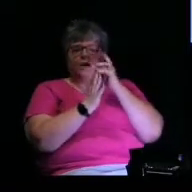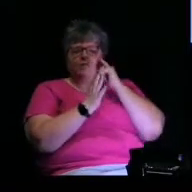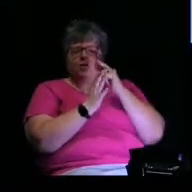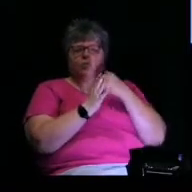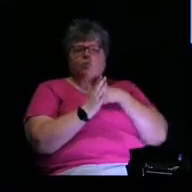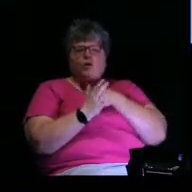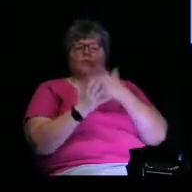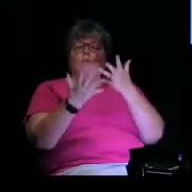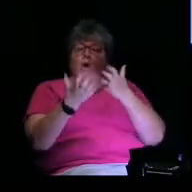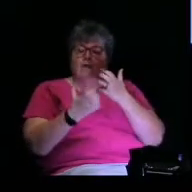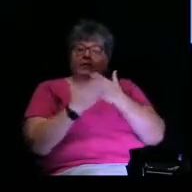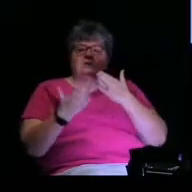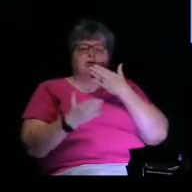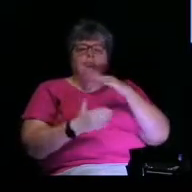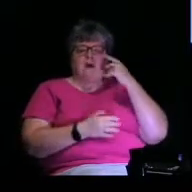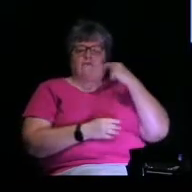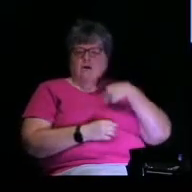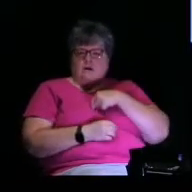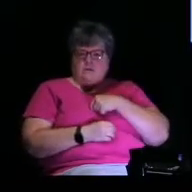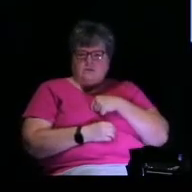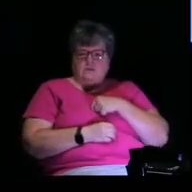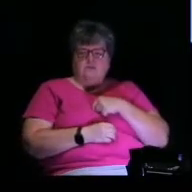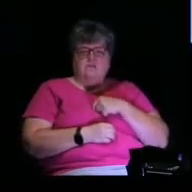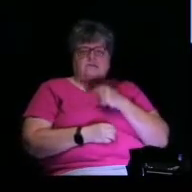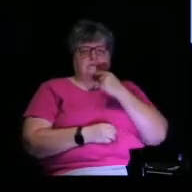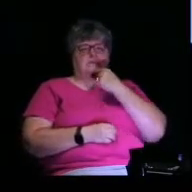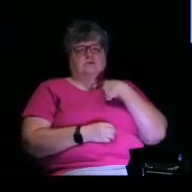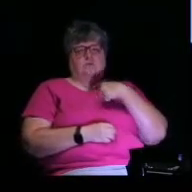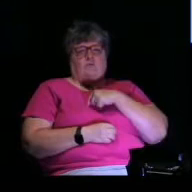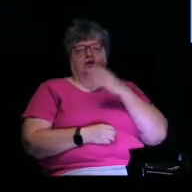And in all seriousness, we all know people who crave drugs.